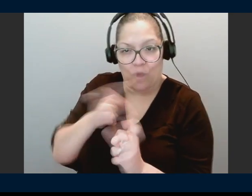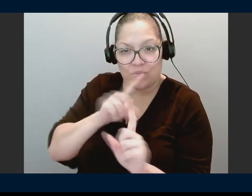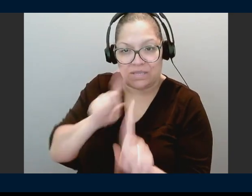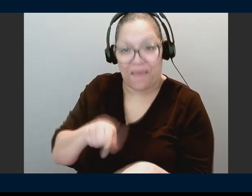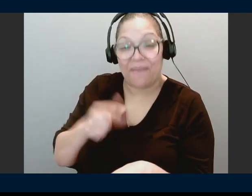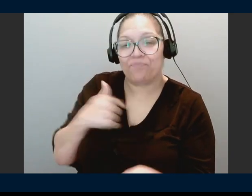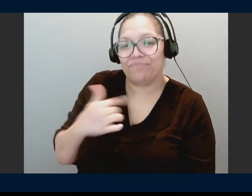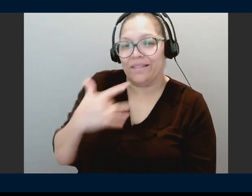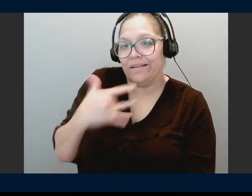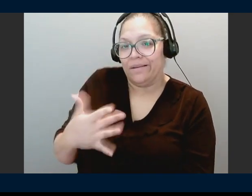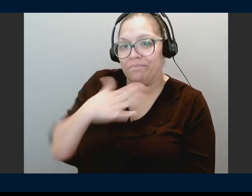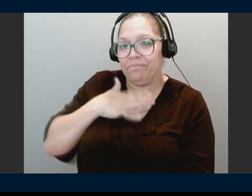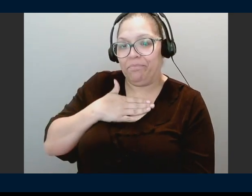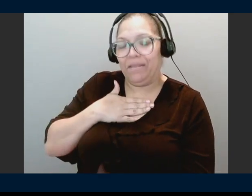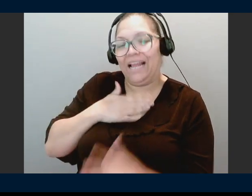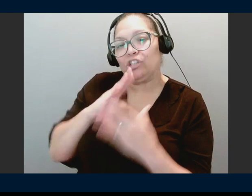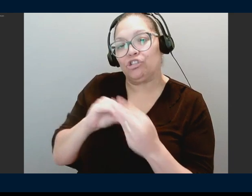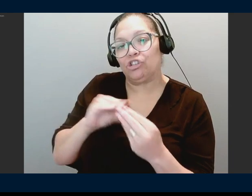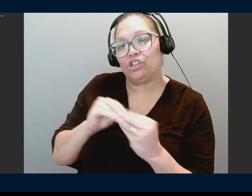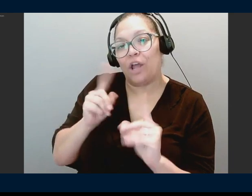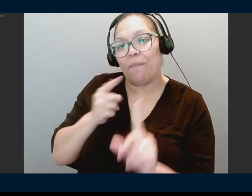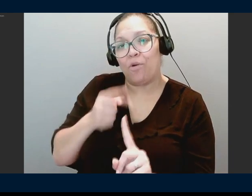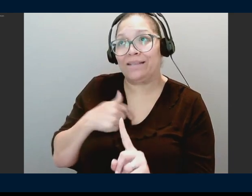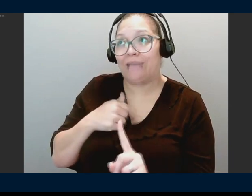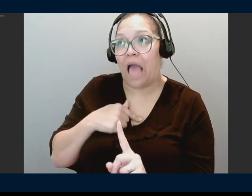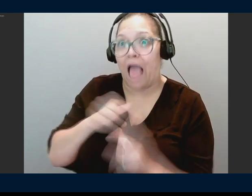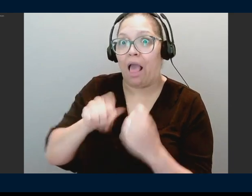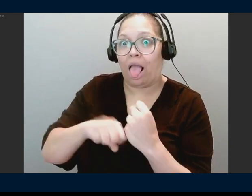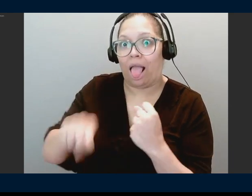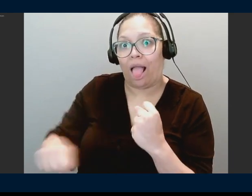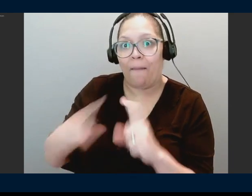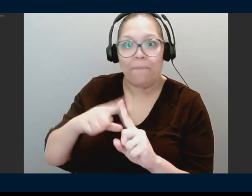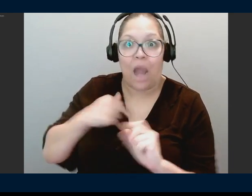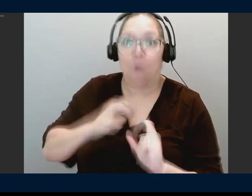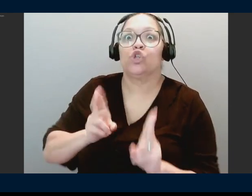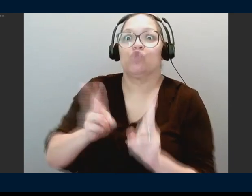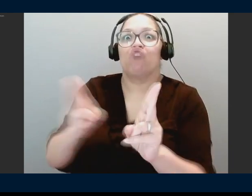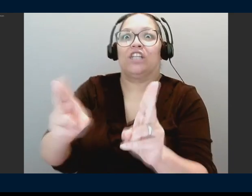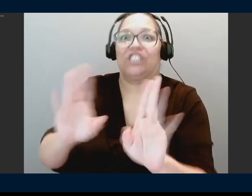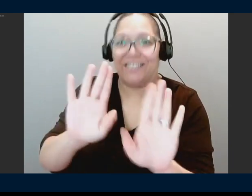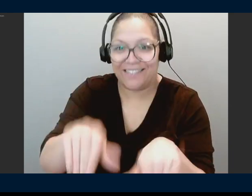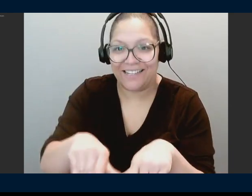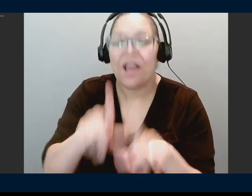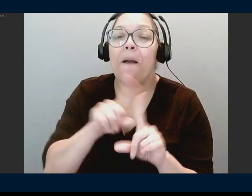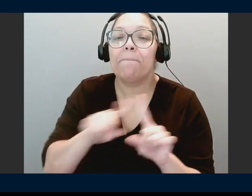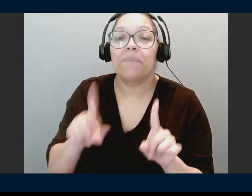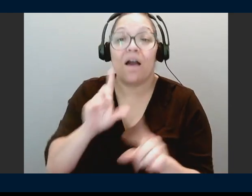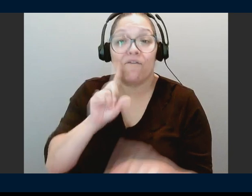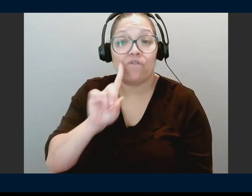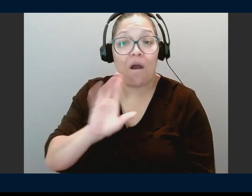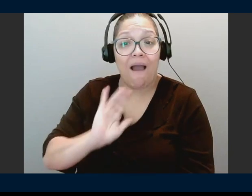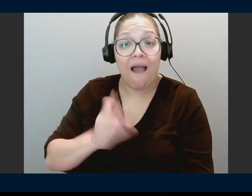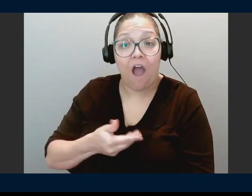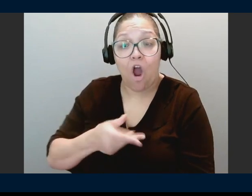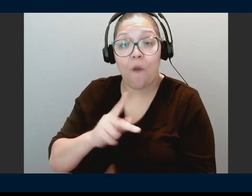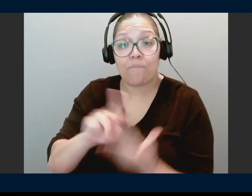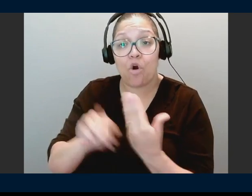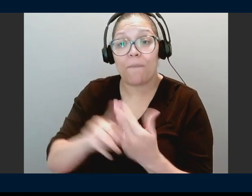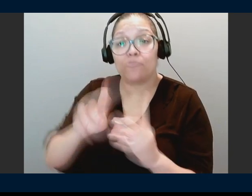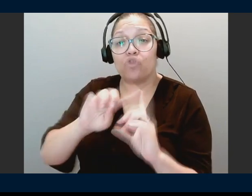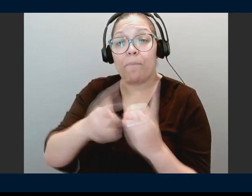one of my talking points, so I usually talk much longer, but I was rushing through. So for our programs at the Department of Energy, none